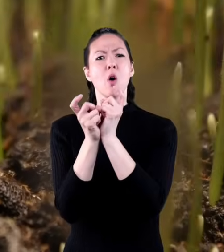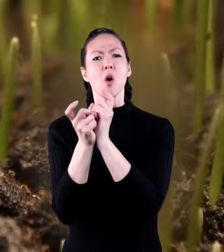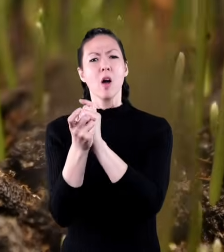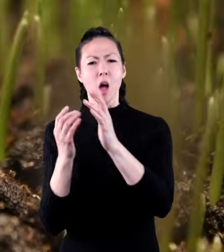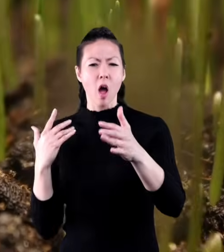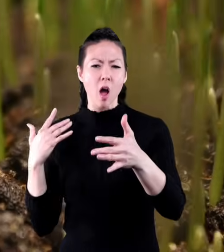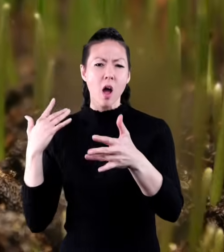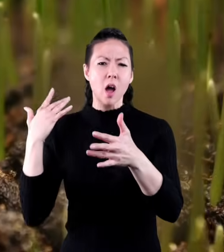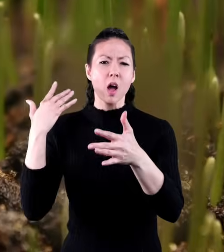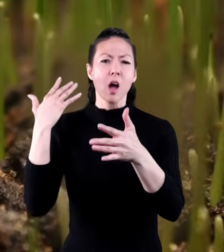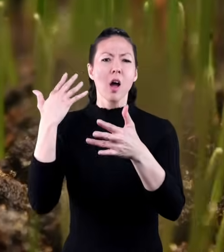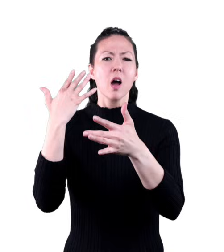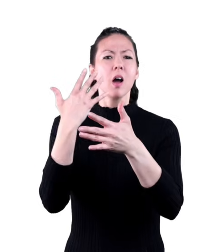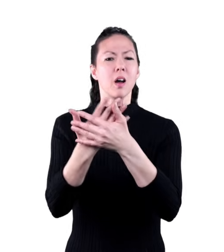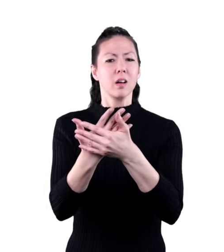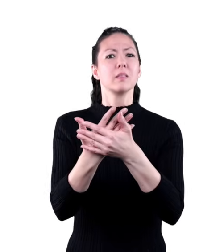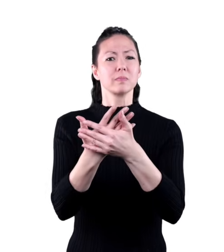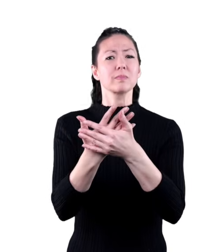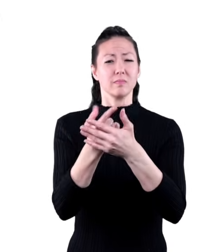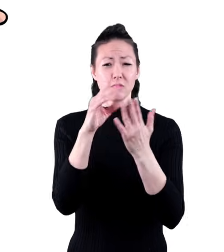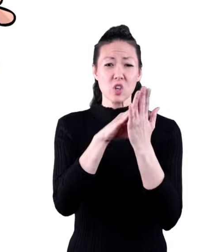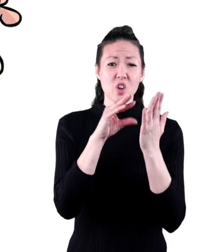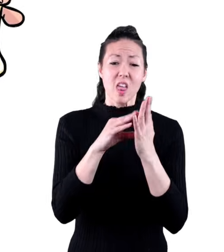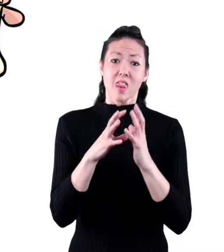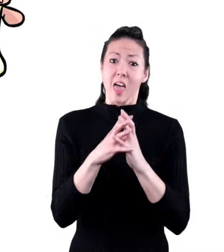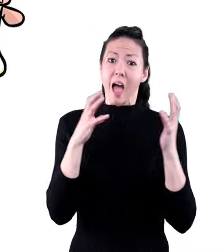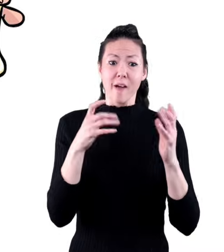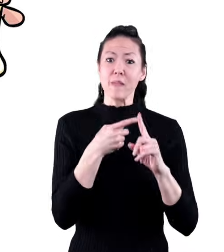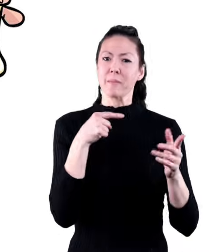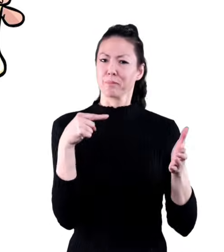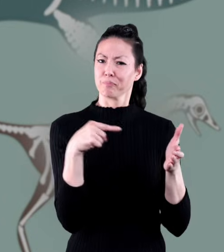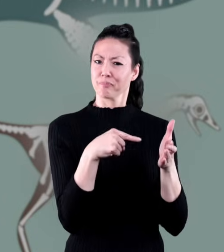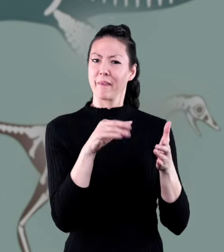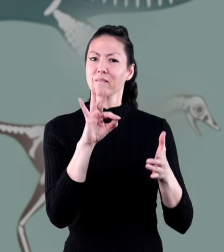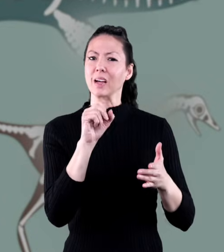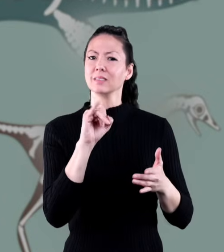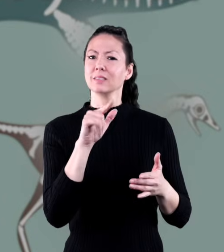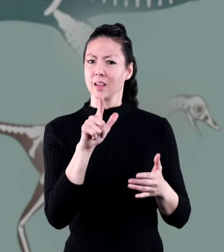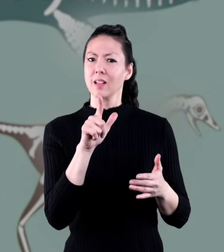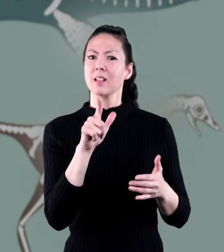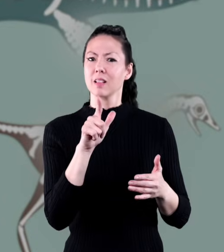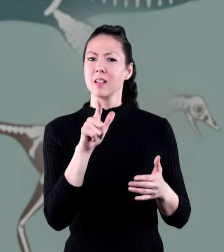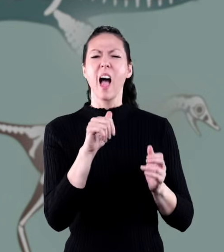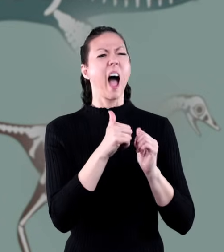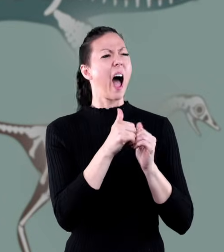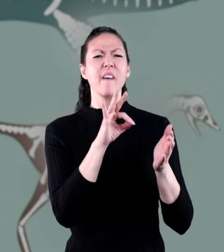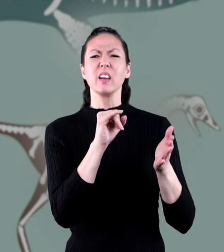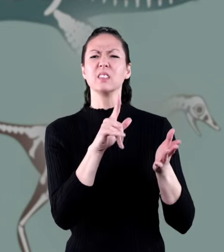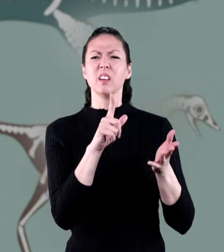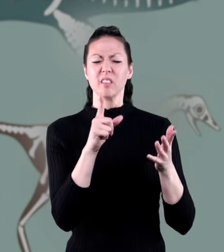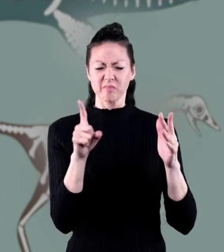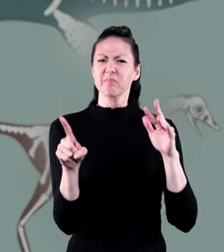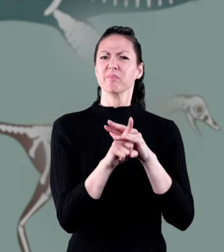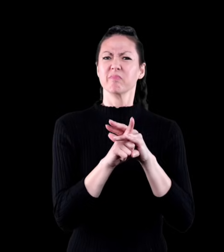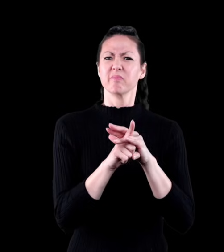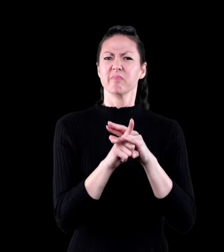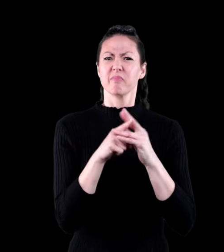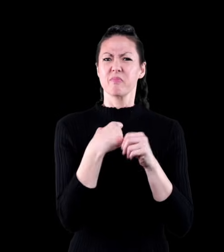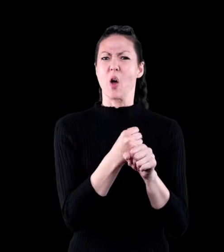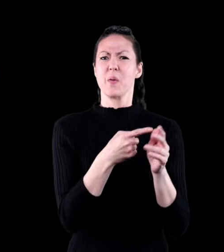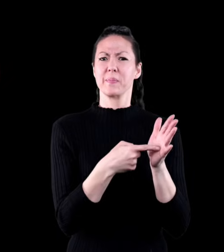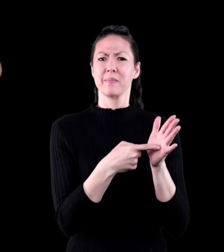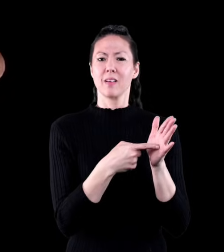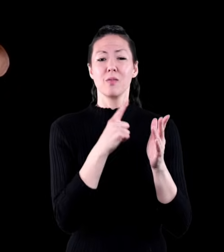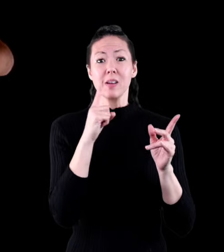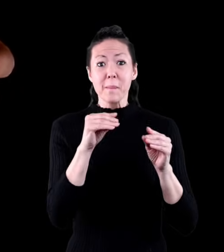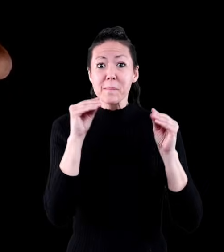has changed over time. You can learn a lot from a fossil. So how do you think fossils are formed? Do